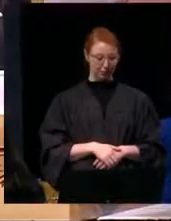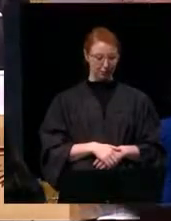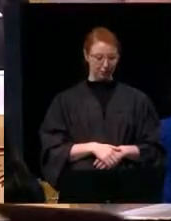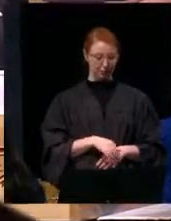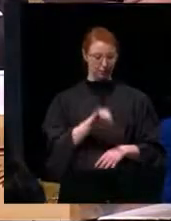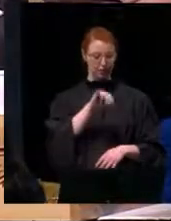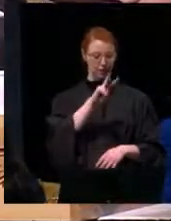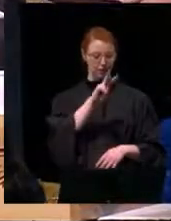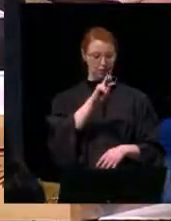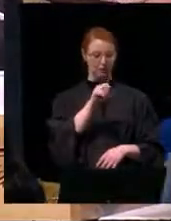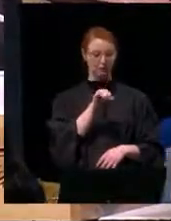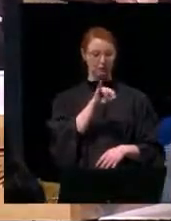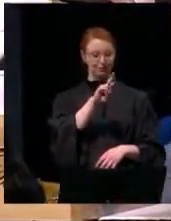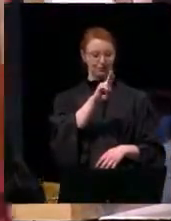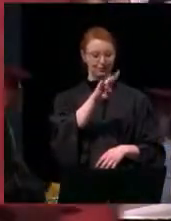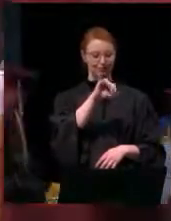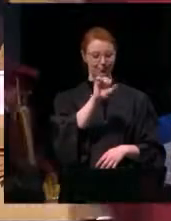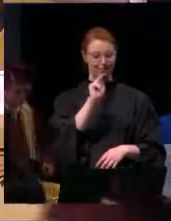Irvin Chadra.